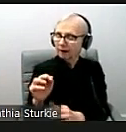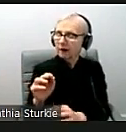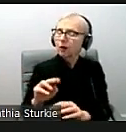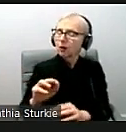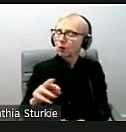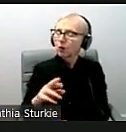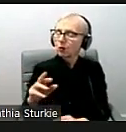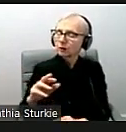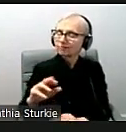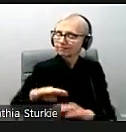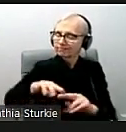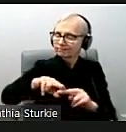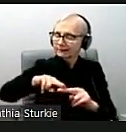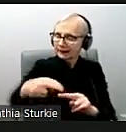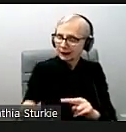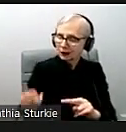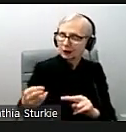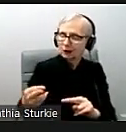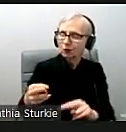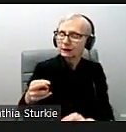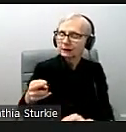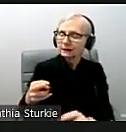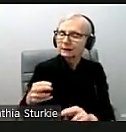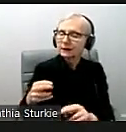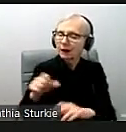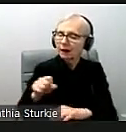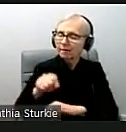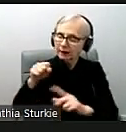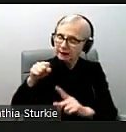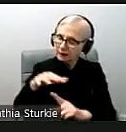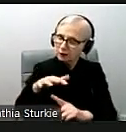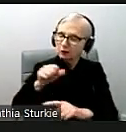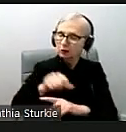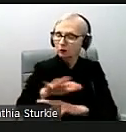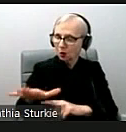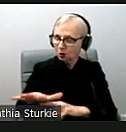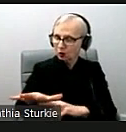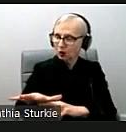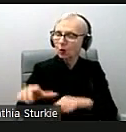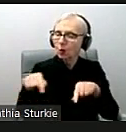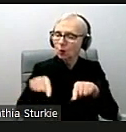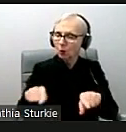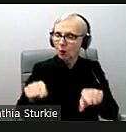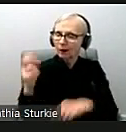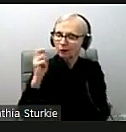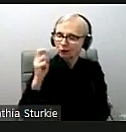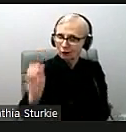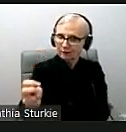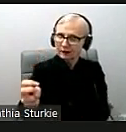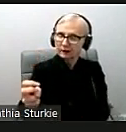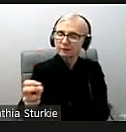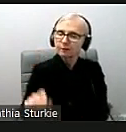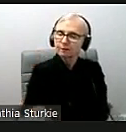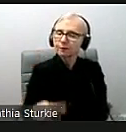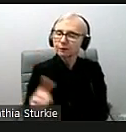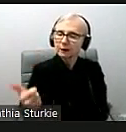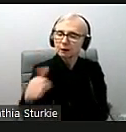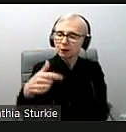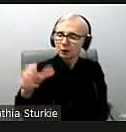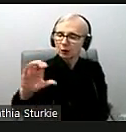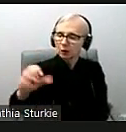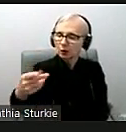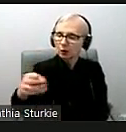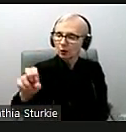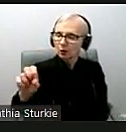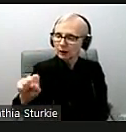of exposure to COVID-19 while traveling. All right, let's go to Chris Vanderveen. Go ahead, Chris. Chris Vanderveen with